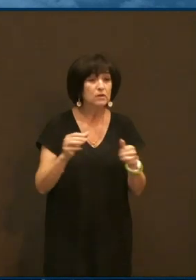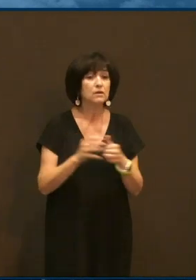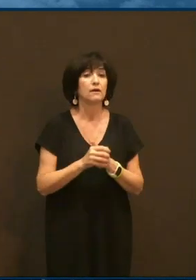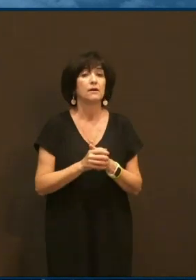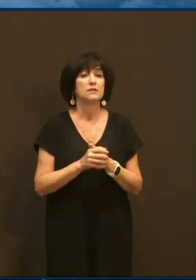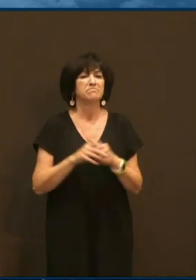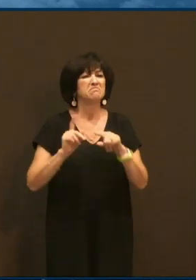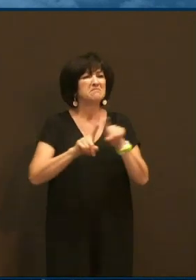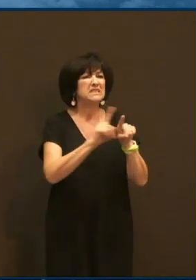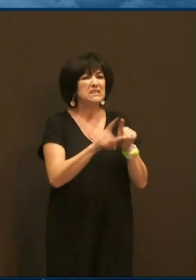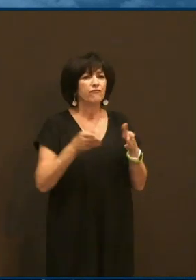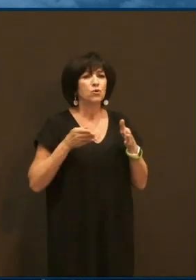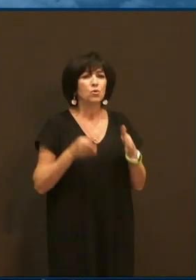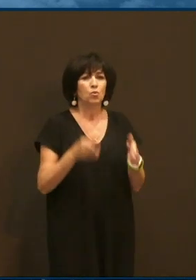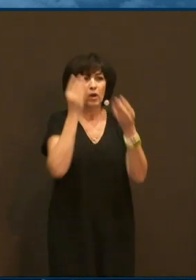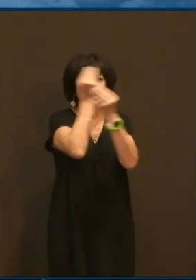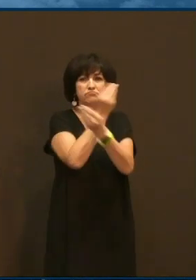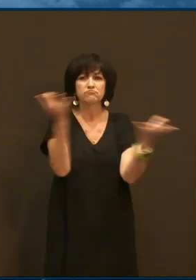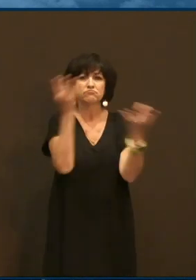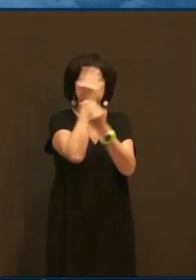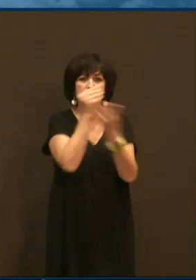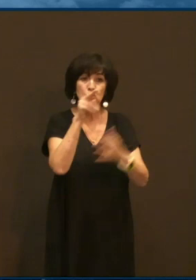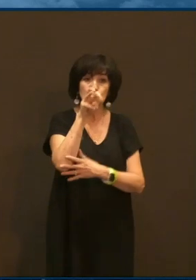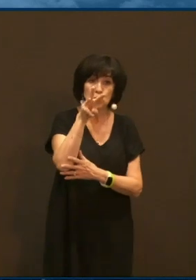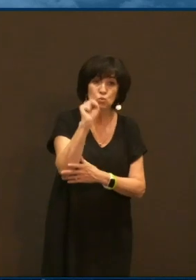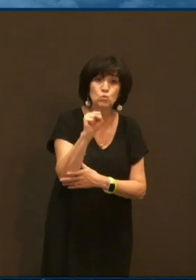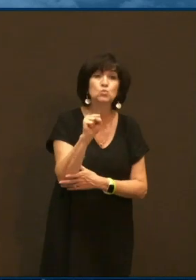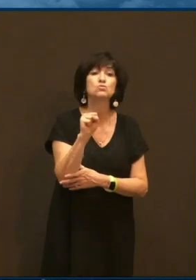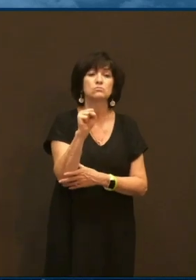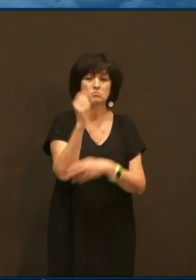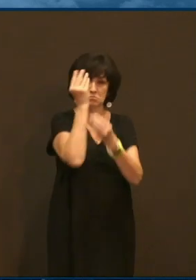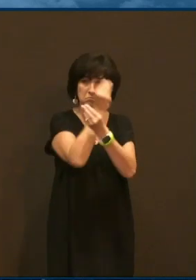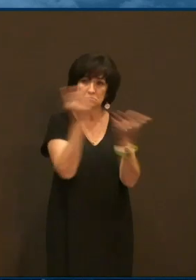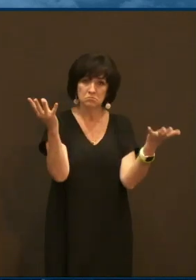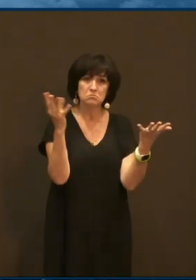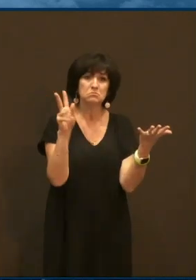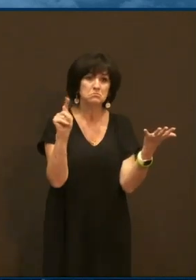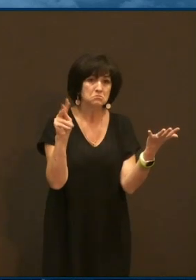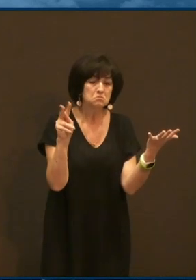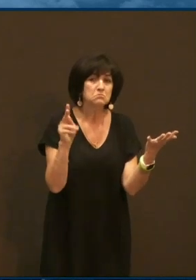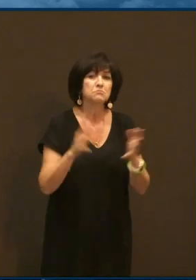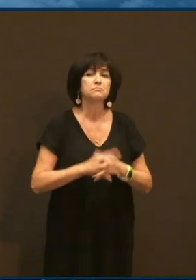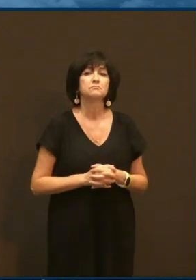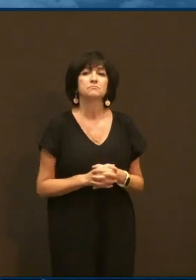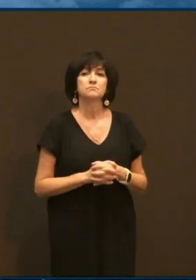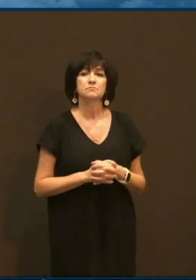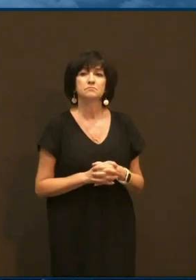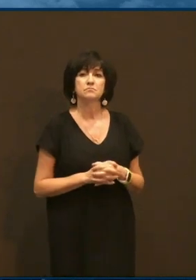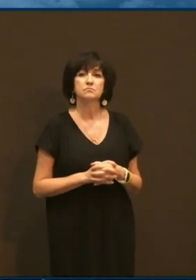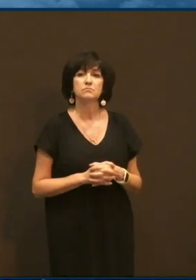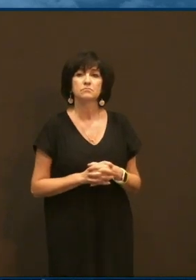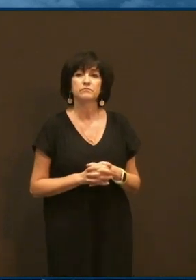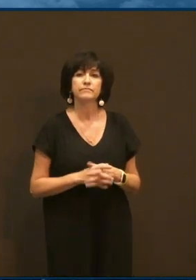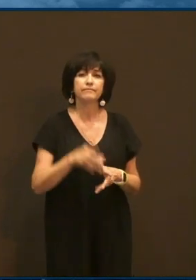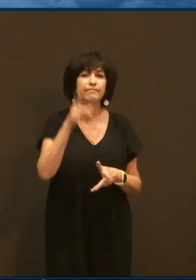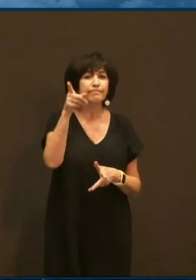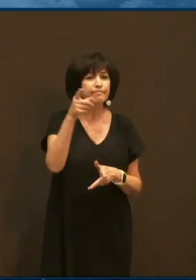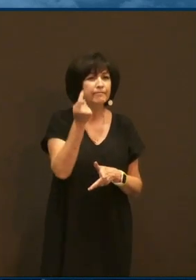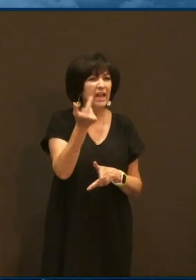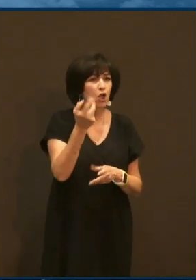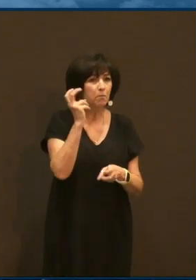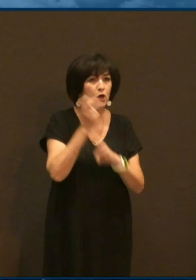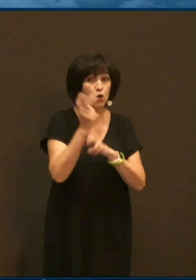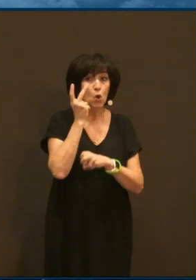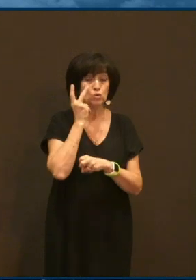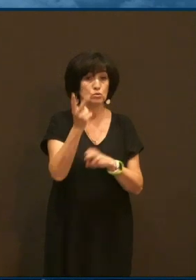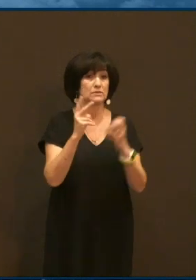to include some other ways to make sure we get that messaging out. I'm going to close with that as well. Here's just a snapshot. Might be a little difficult to see